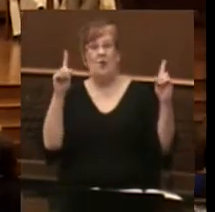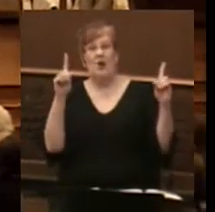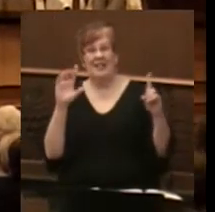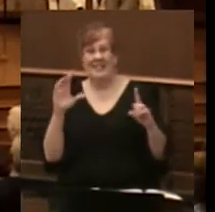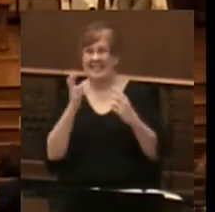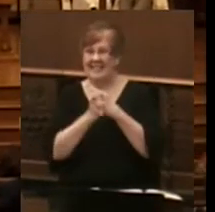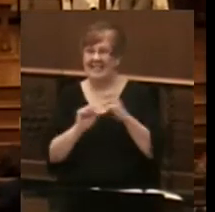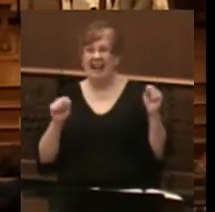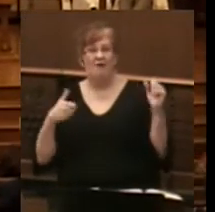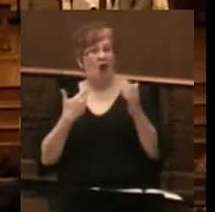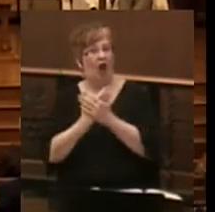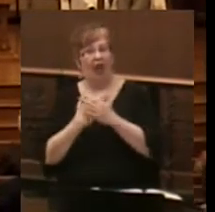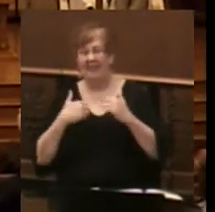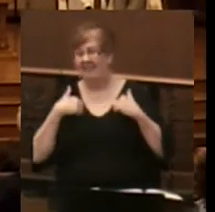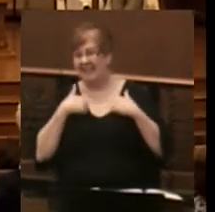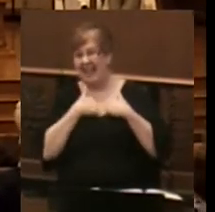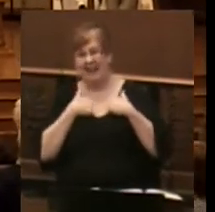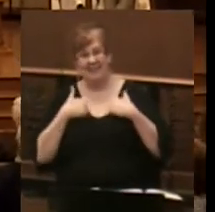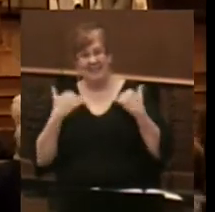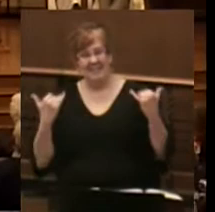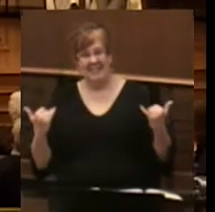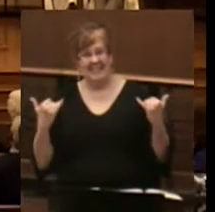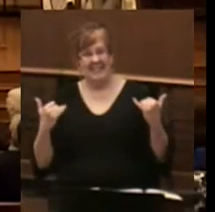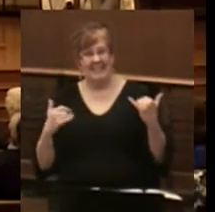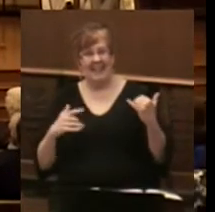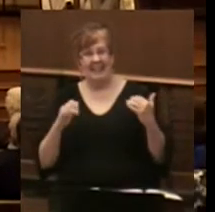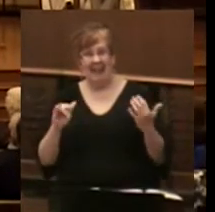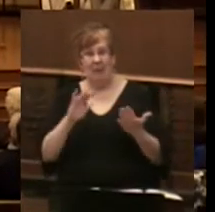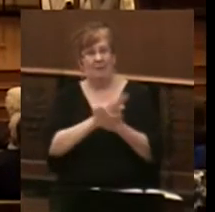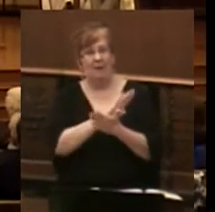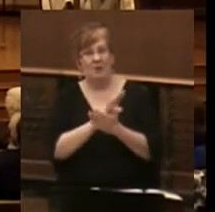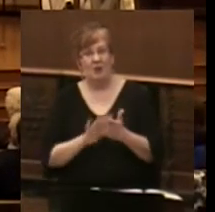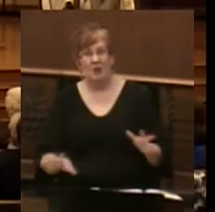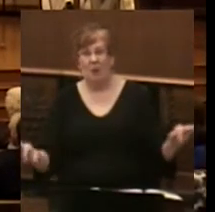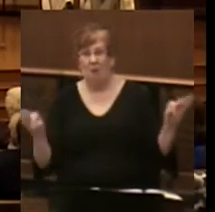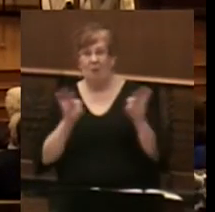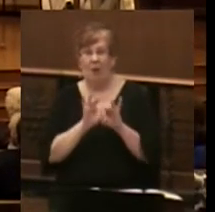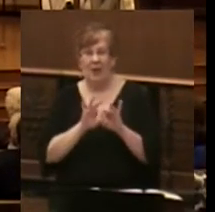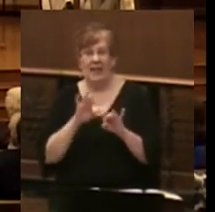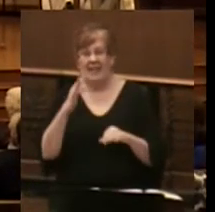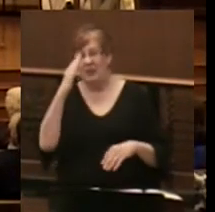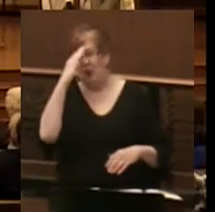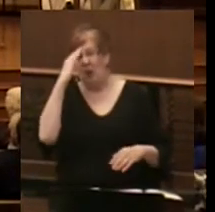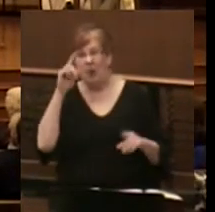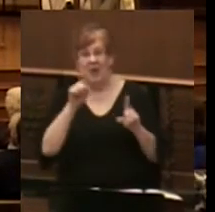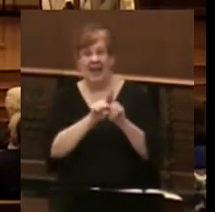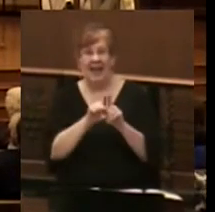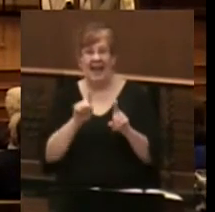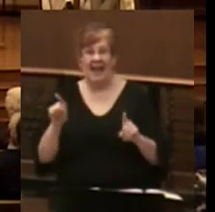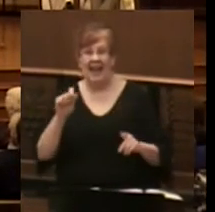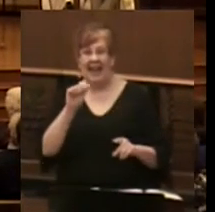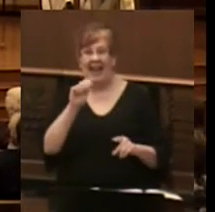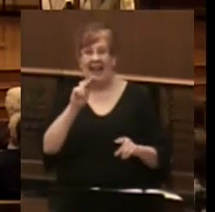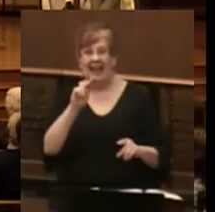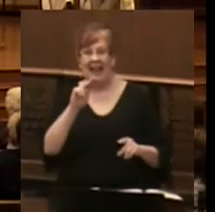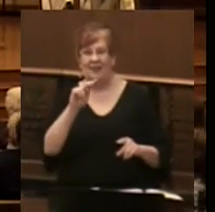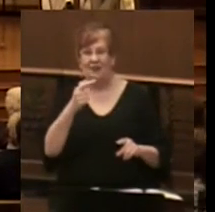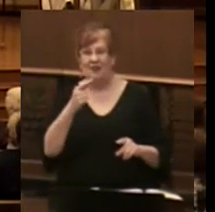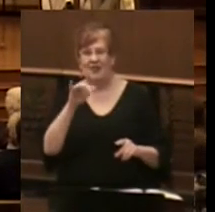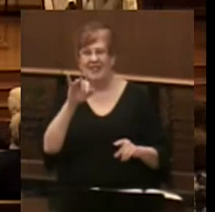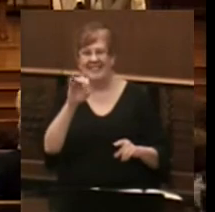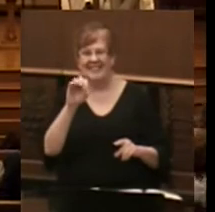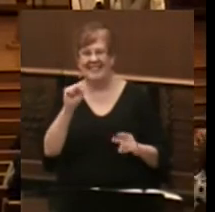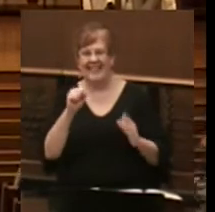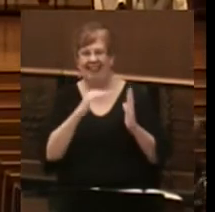saved all the animals. And to this day, that piece of paper is so important, it is known as Angie's List.